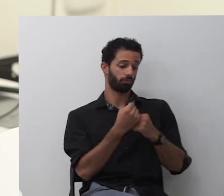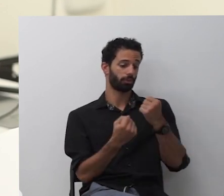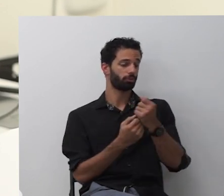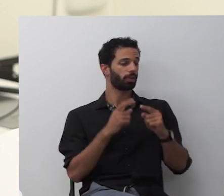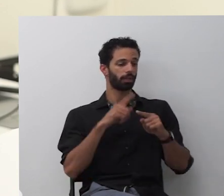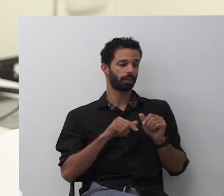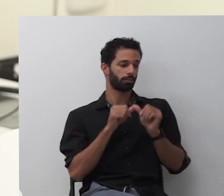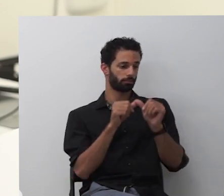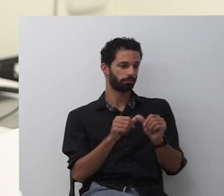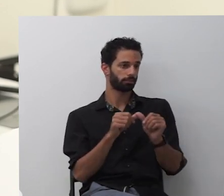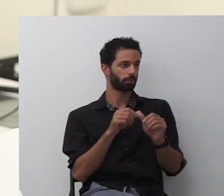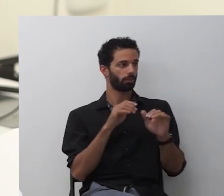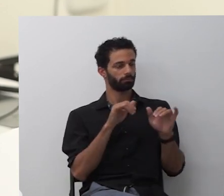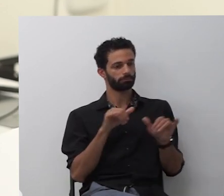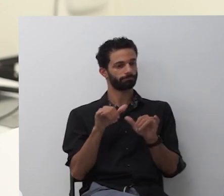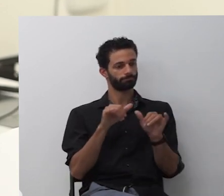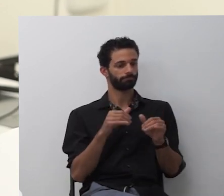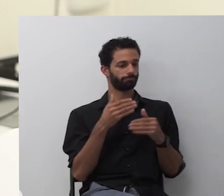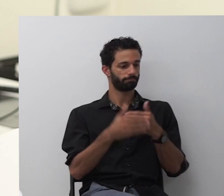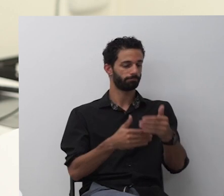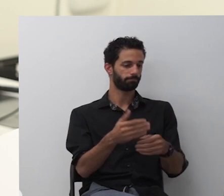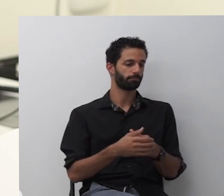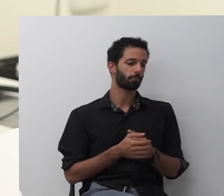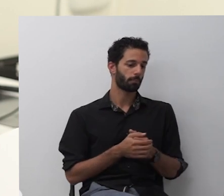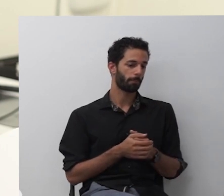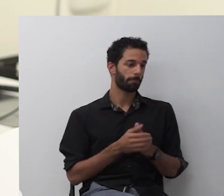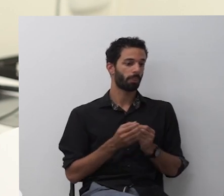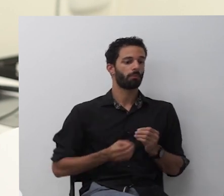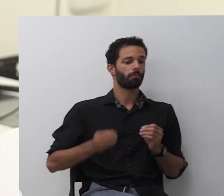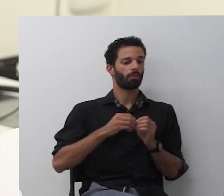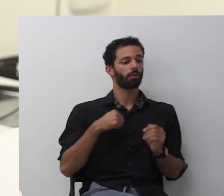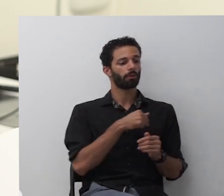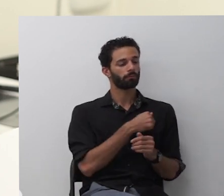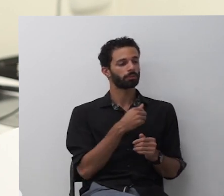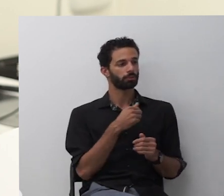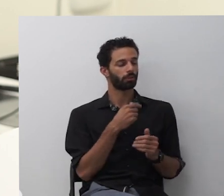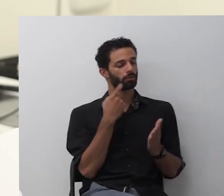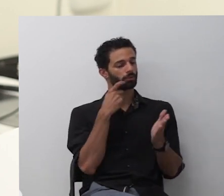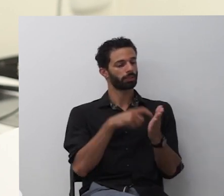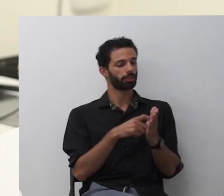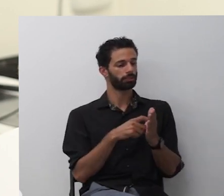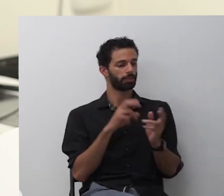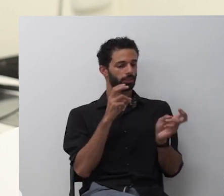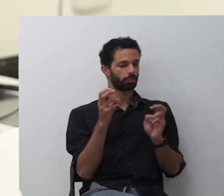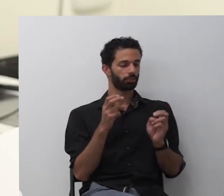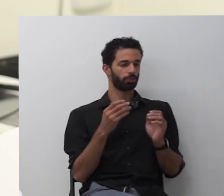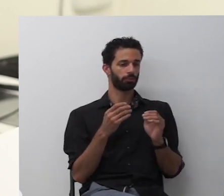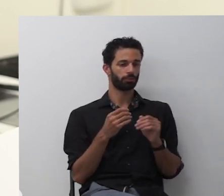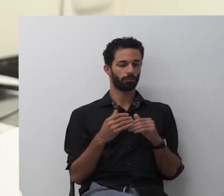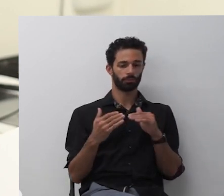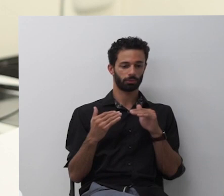quo. More and more of us are acutely realizing that issues of justice, equality, and